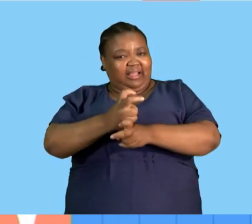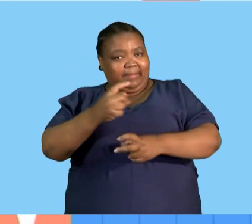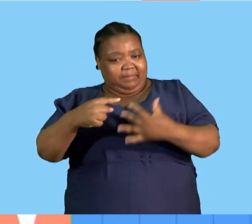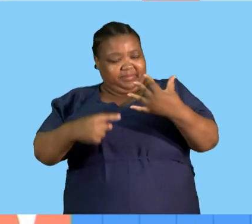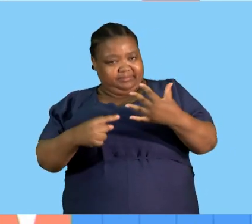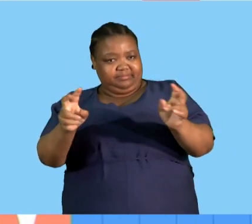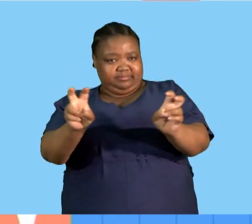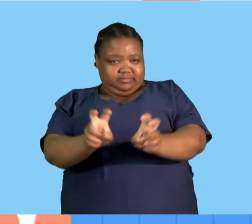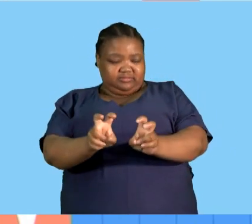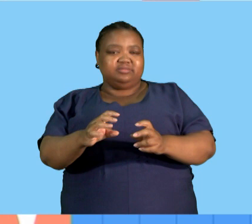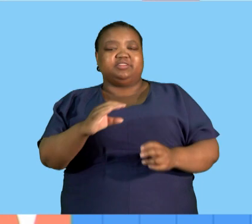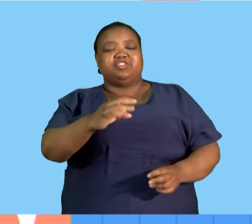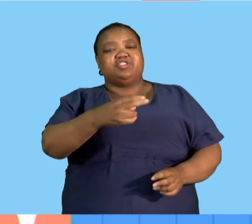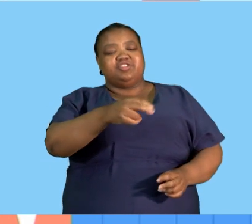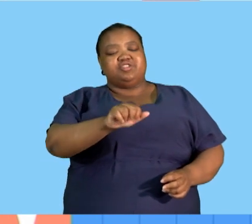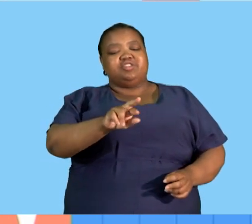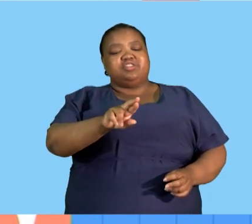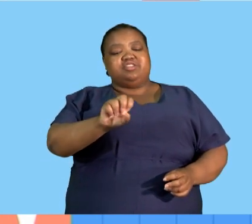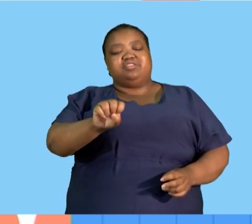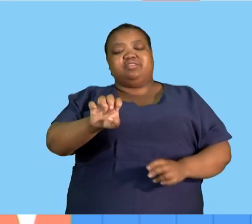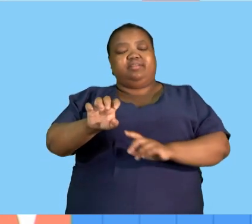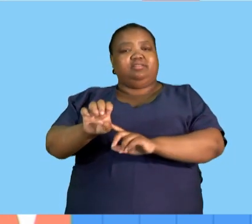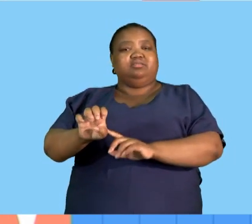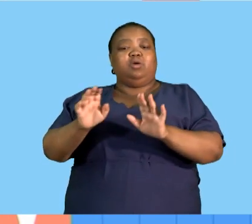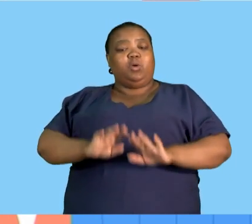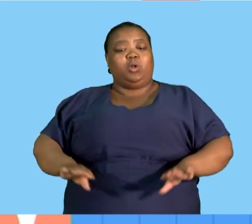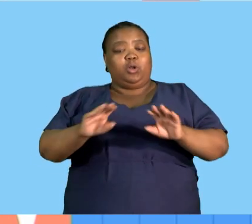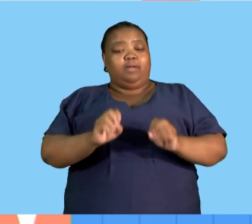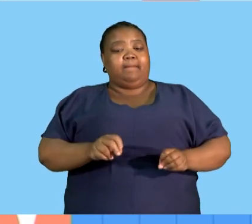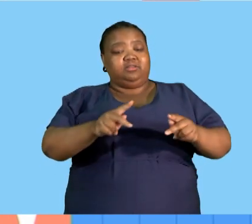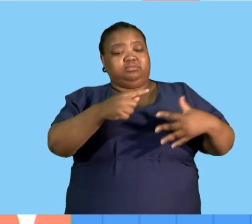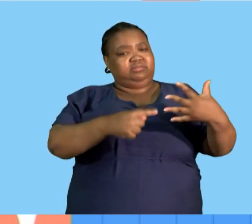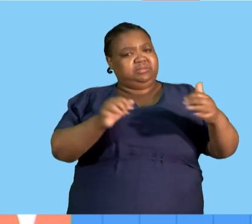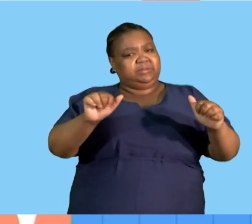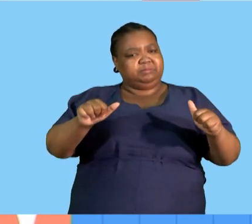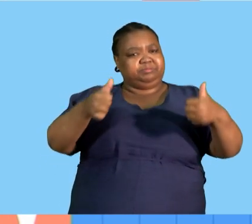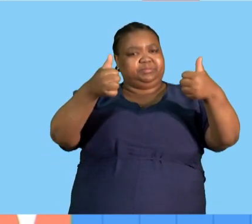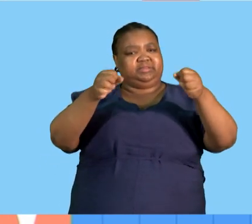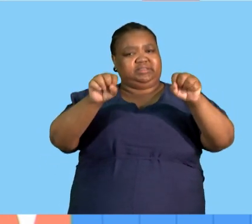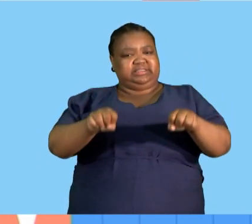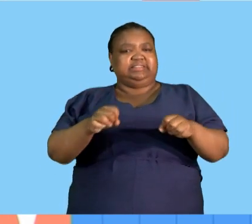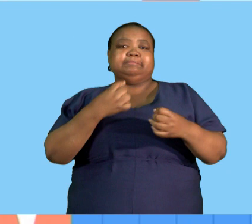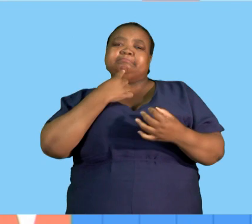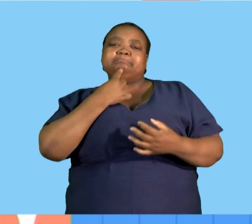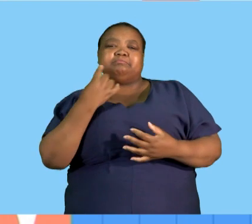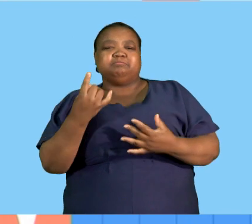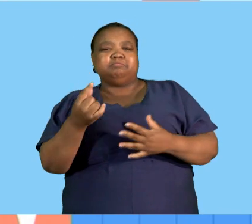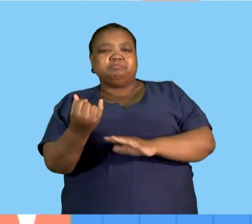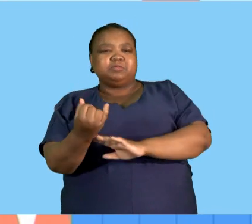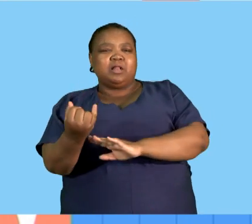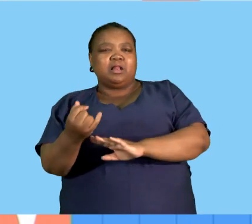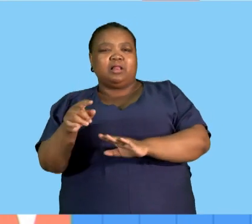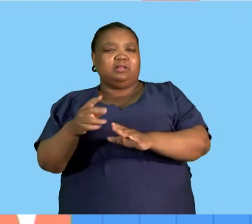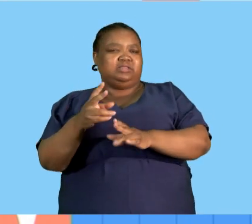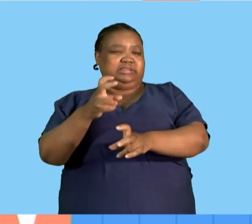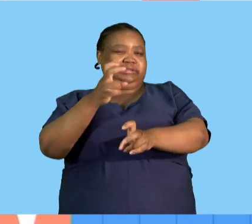by Charles R. Swindoll. He says, we are all faced with a series of great opportunities. However, they are brilliantly disguised